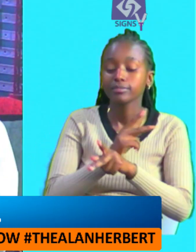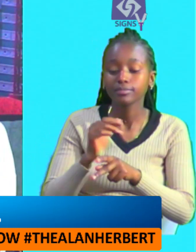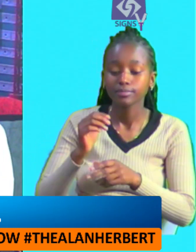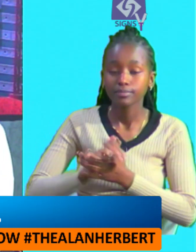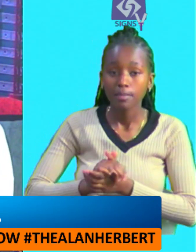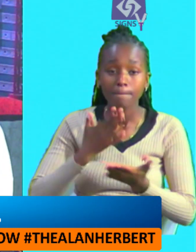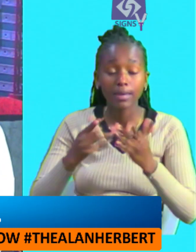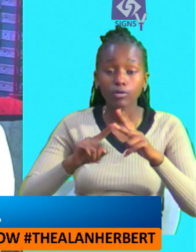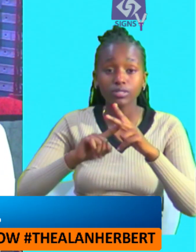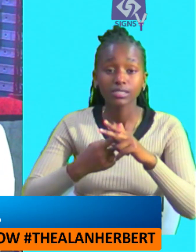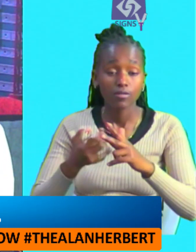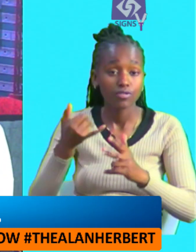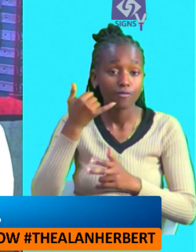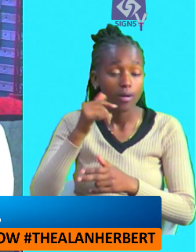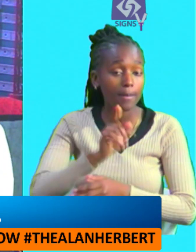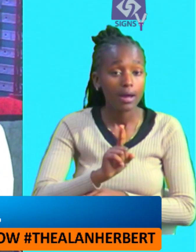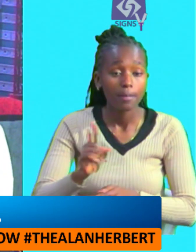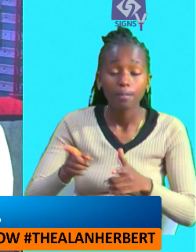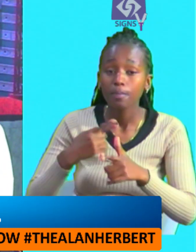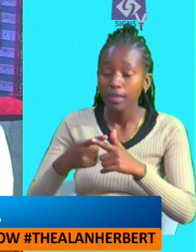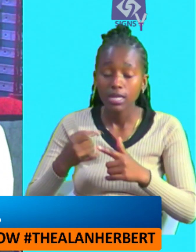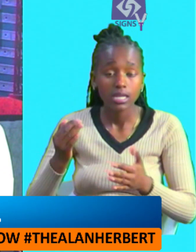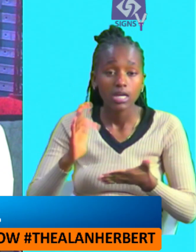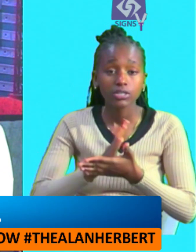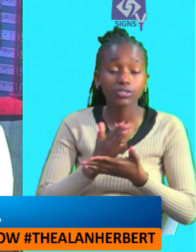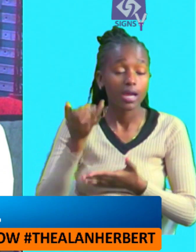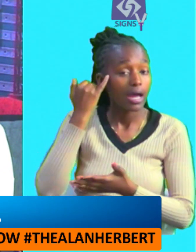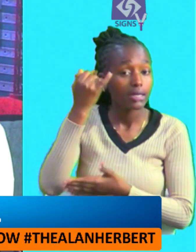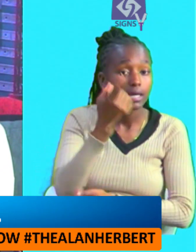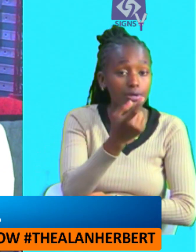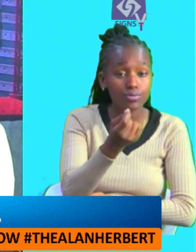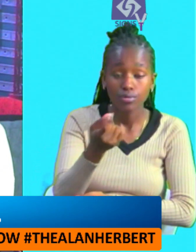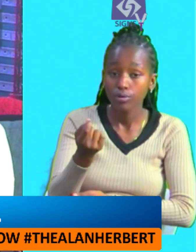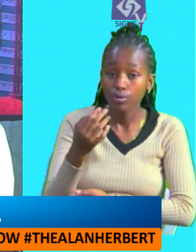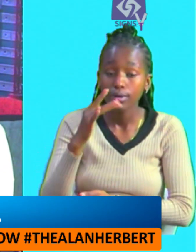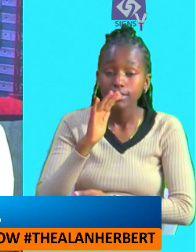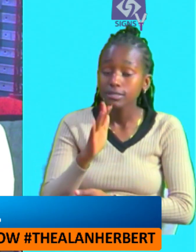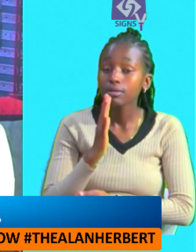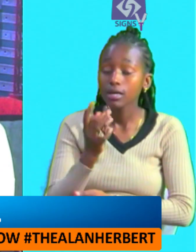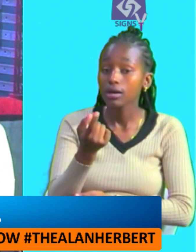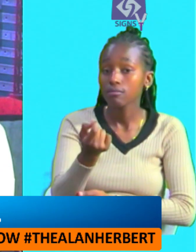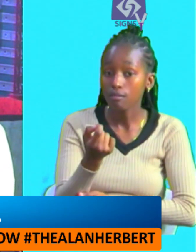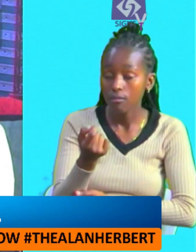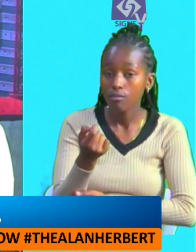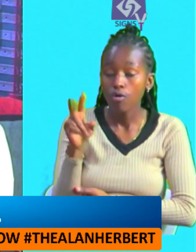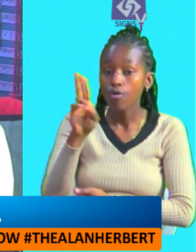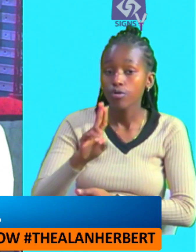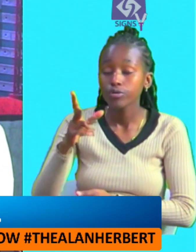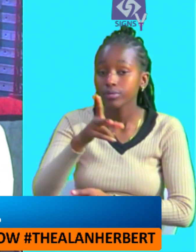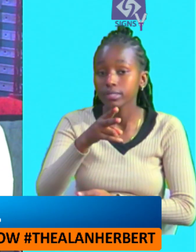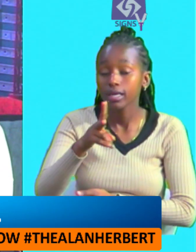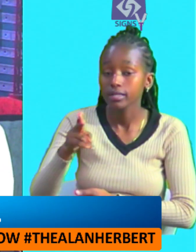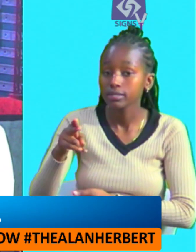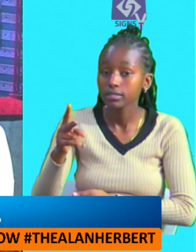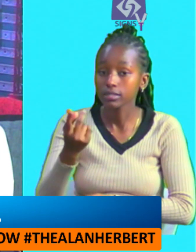about things that are not talked about oftenly. Yeah, I think that tunakwambia Alan